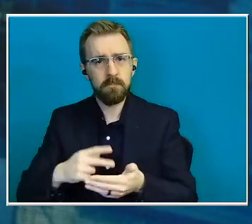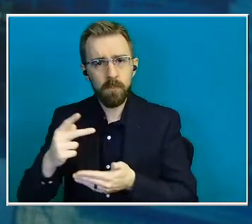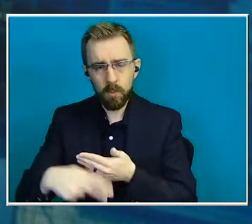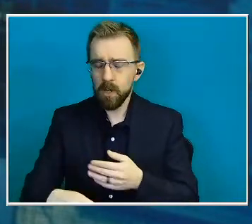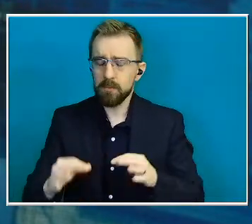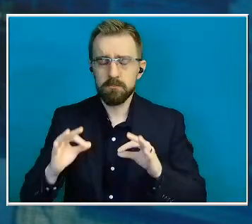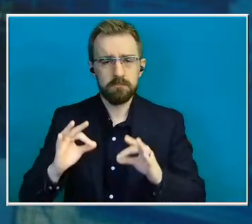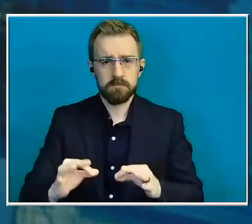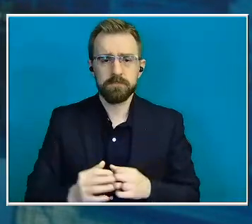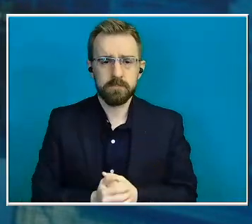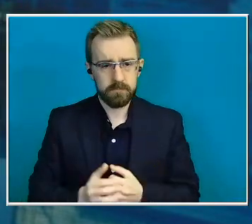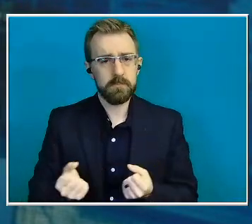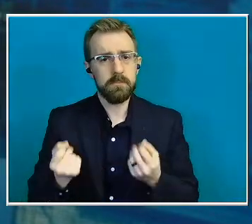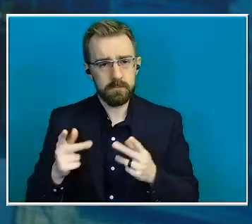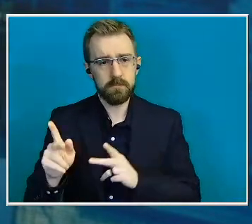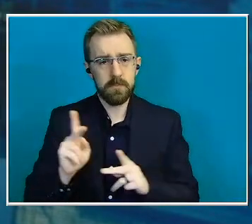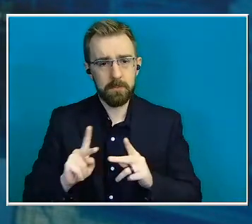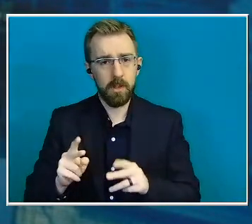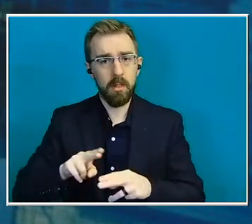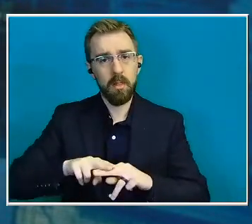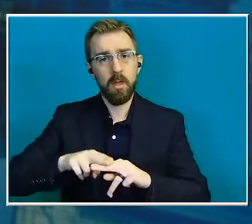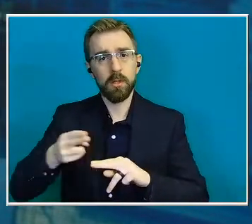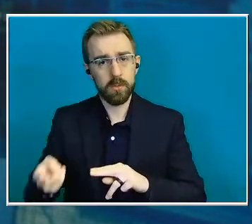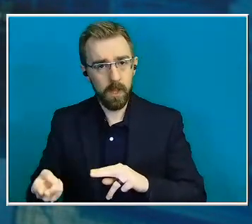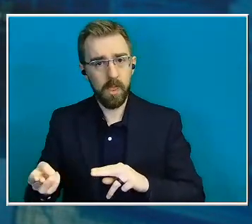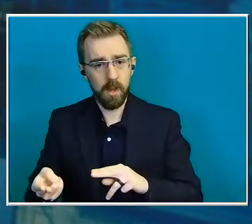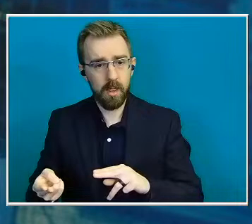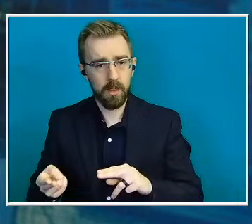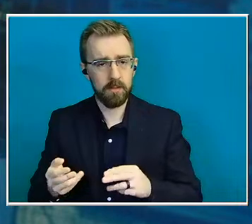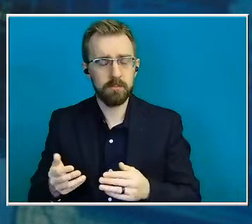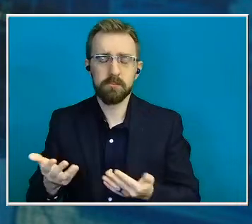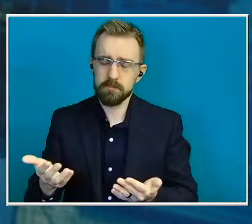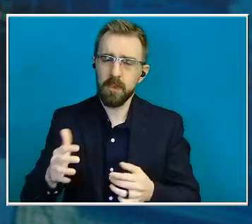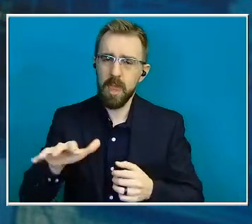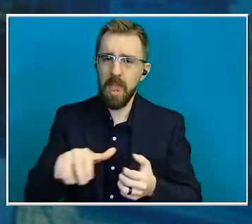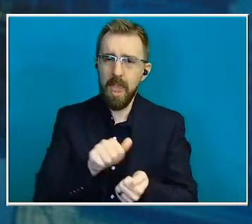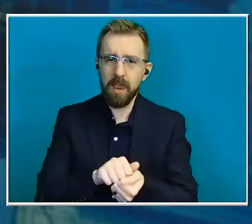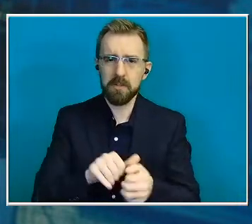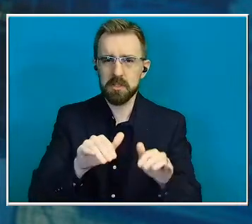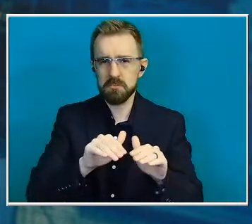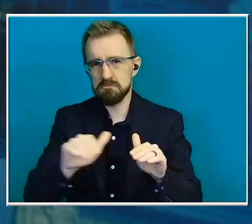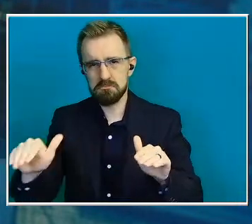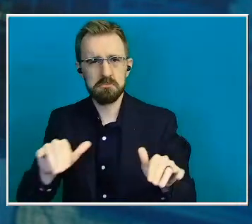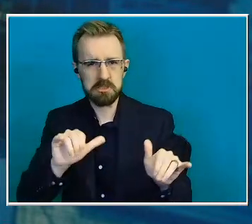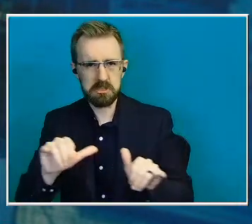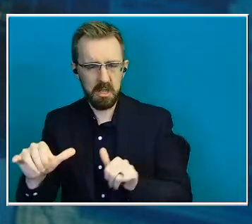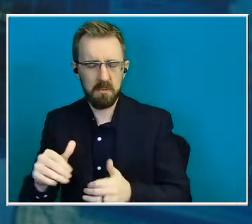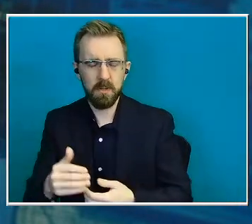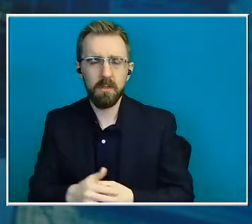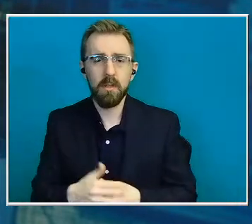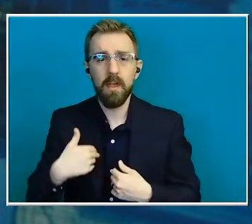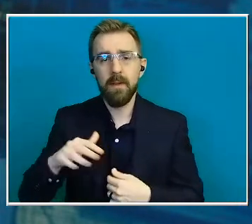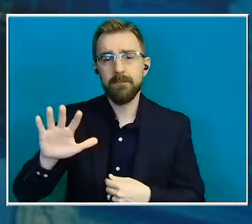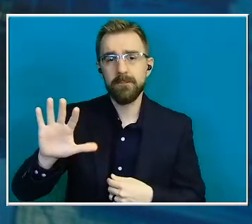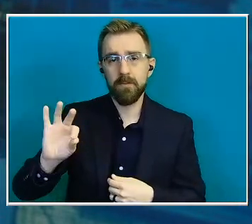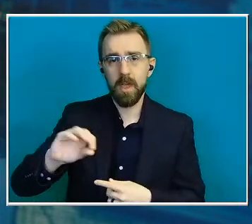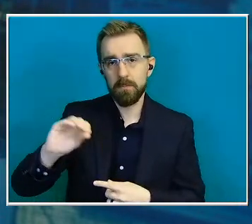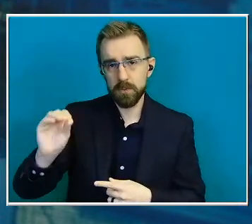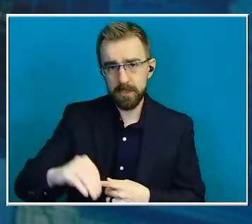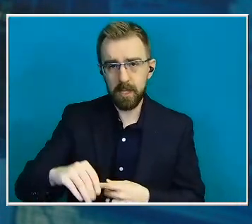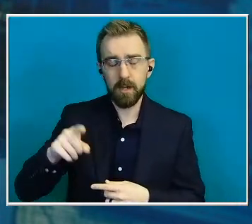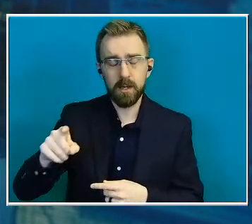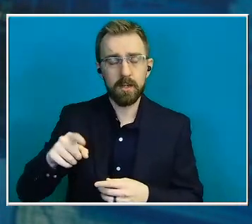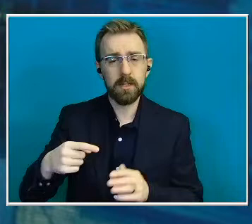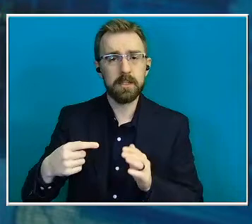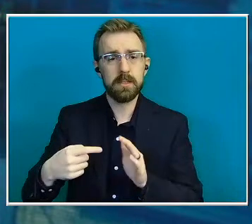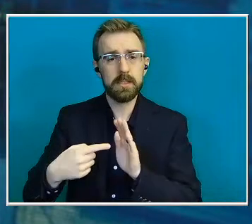people lost weight, although the averages stayed about the same. We had 59% of the sample actually reduced